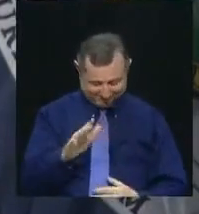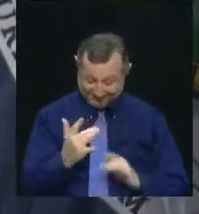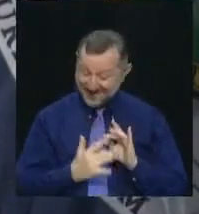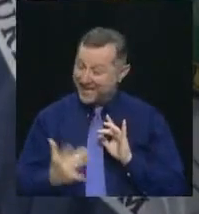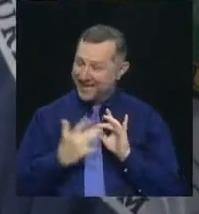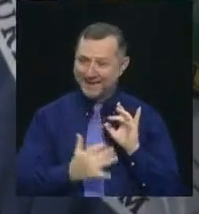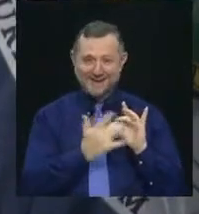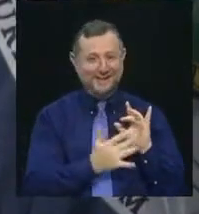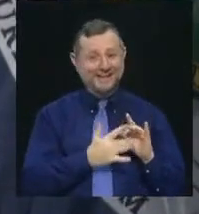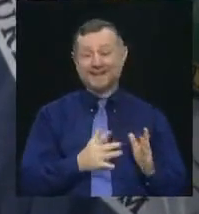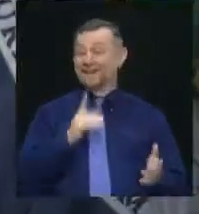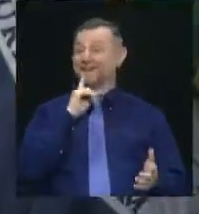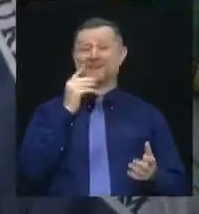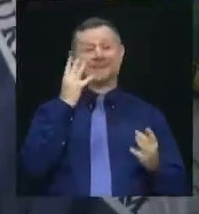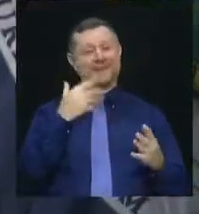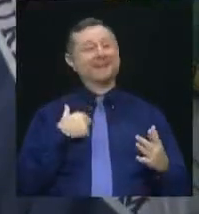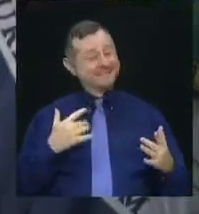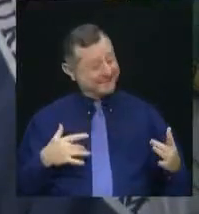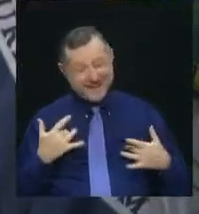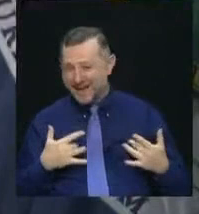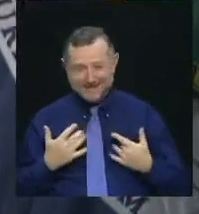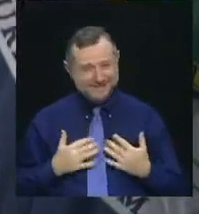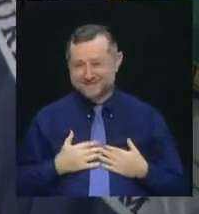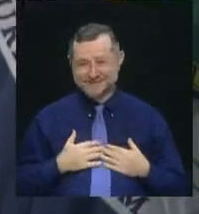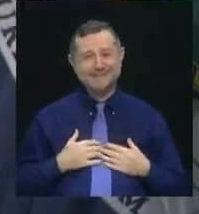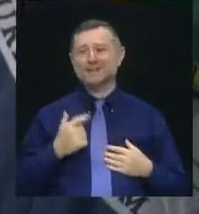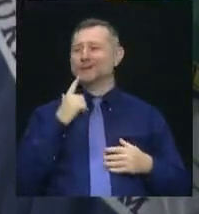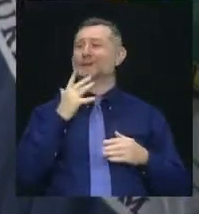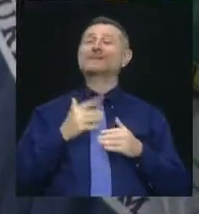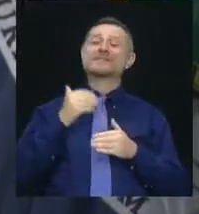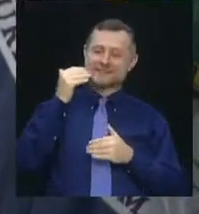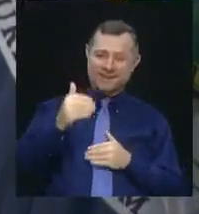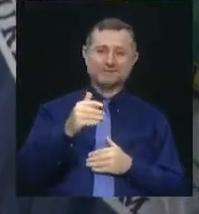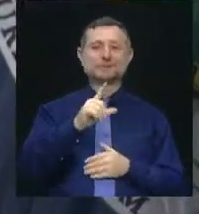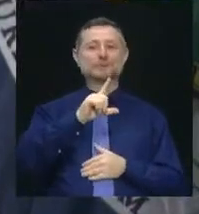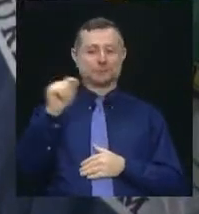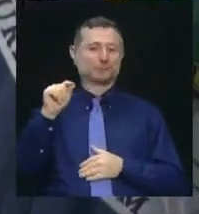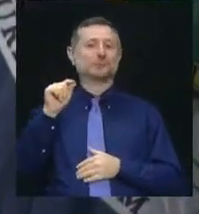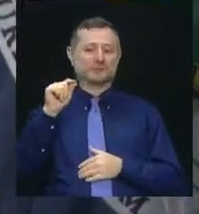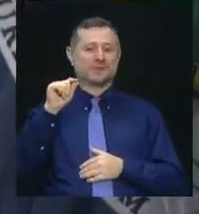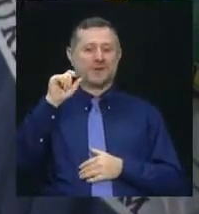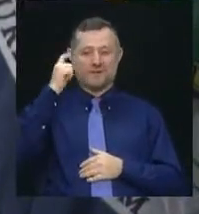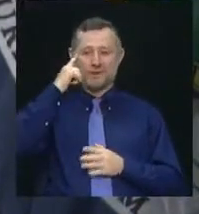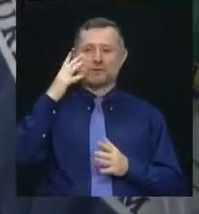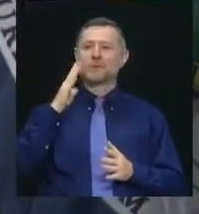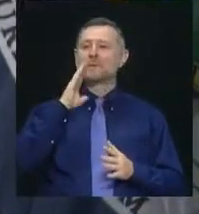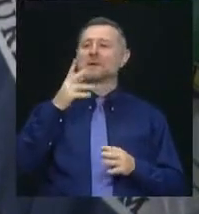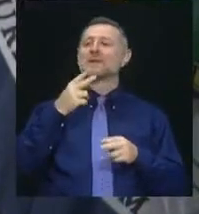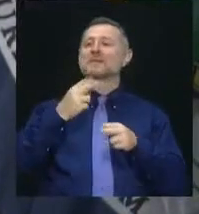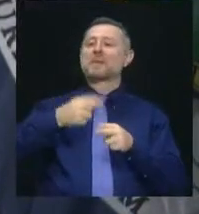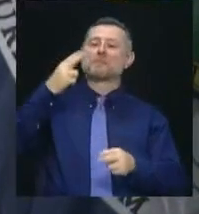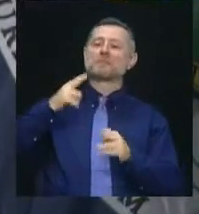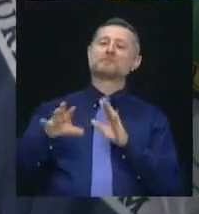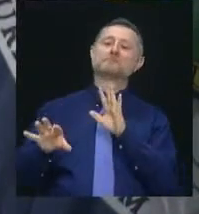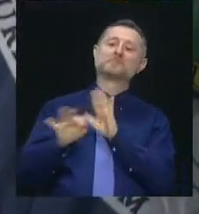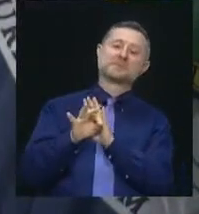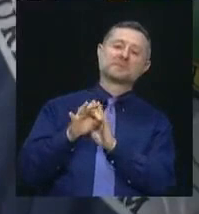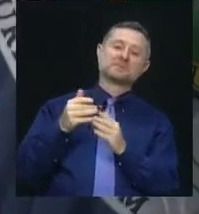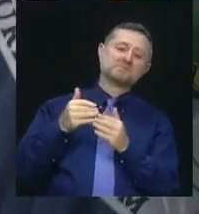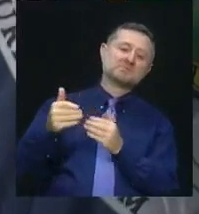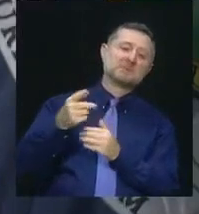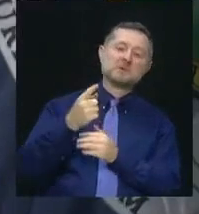I'm really excited about working with the next Lieutenant Governor, who will be named within the next few weeks. Currently,